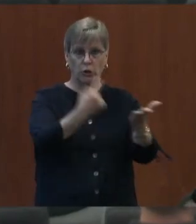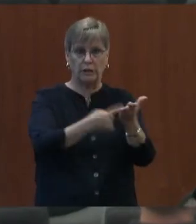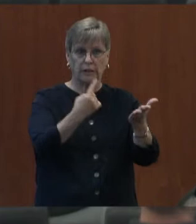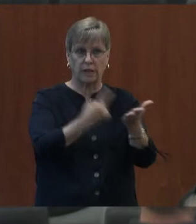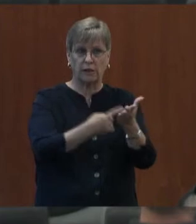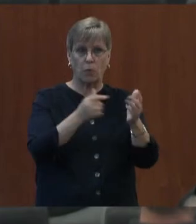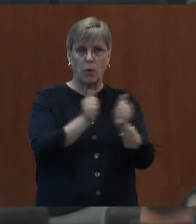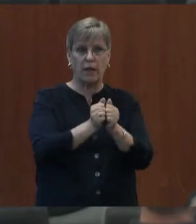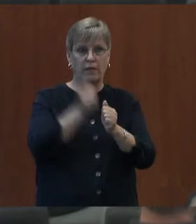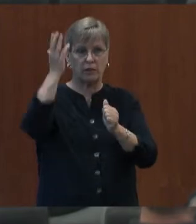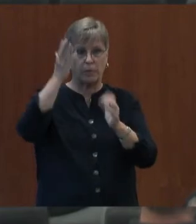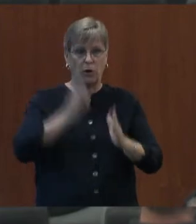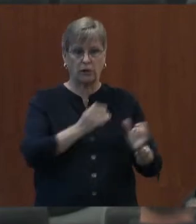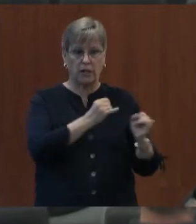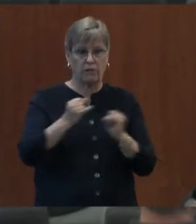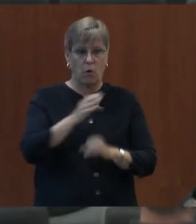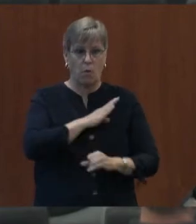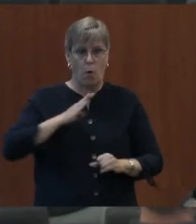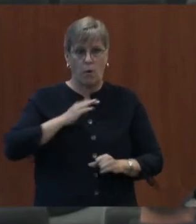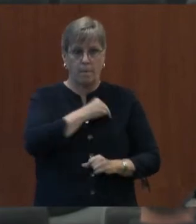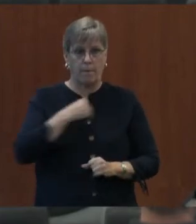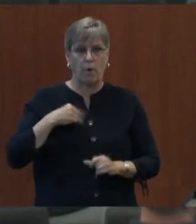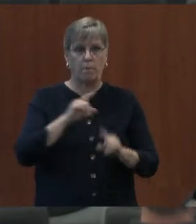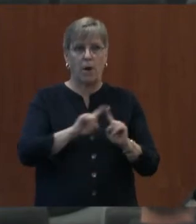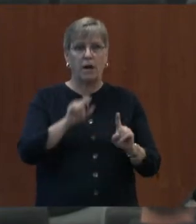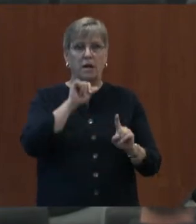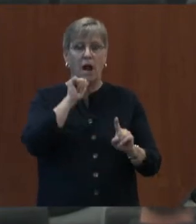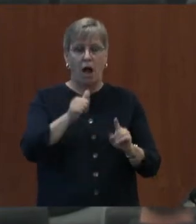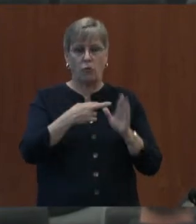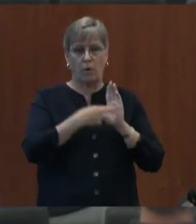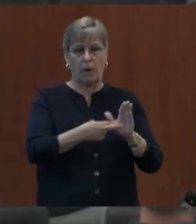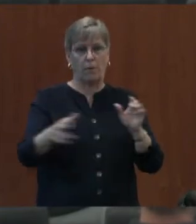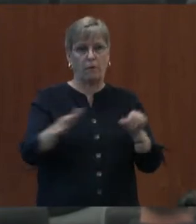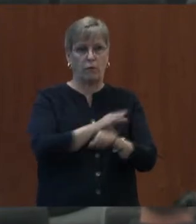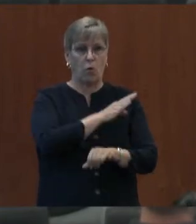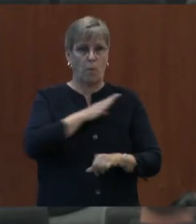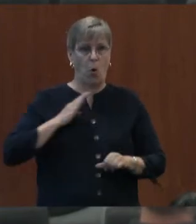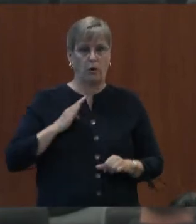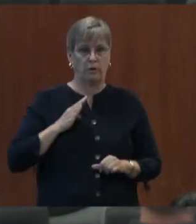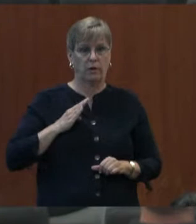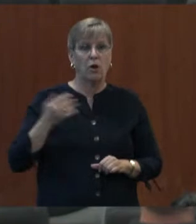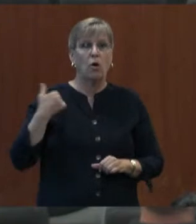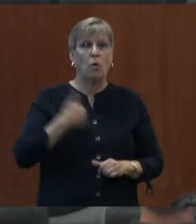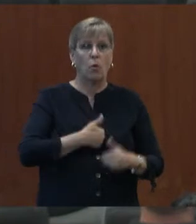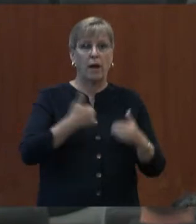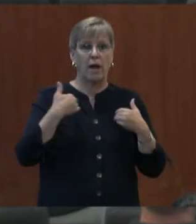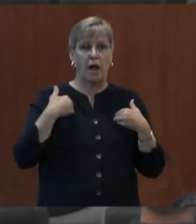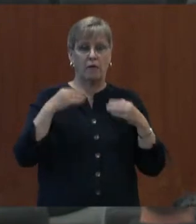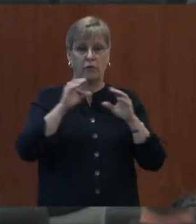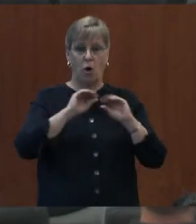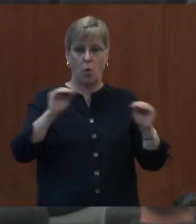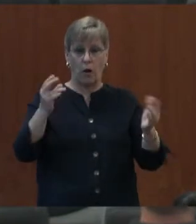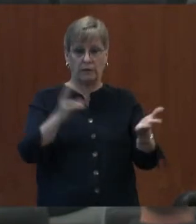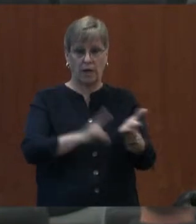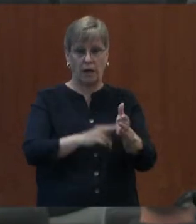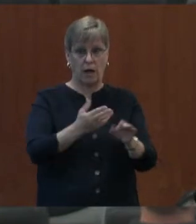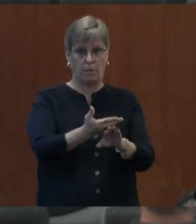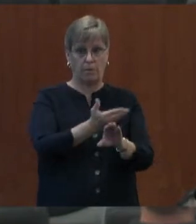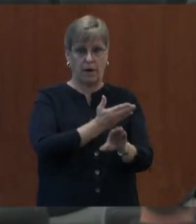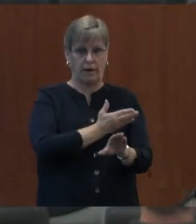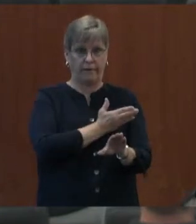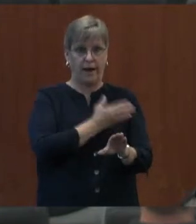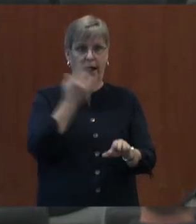individual board member, but not as a representative of the entire board. We have no one signed up in advance. Is